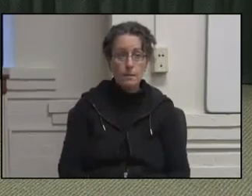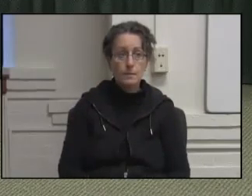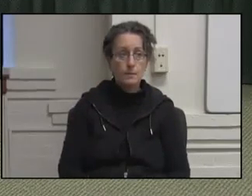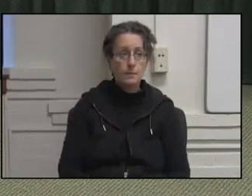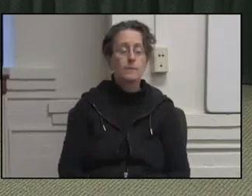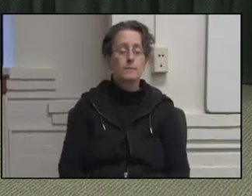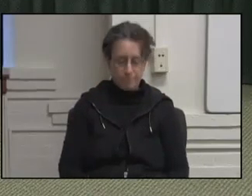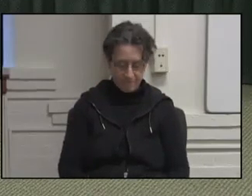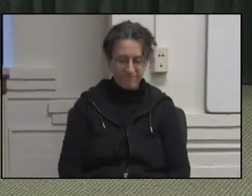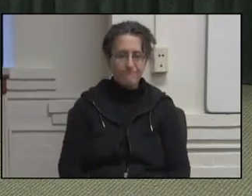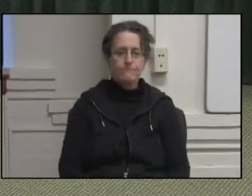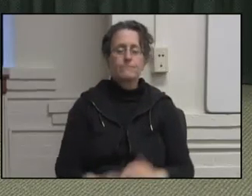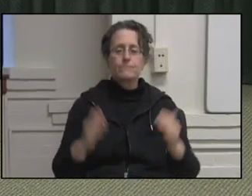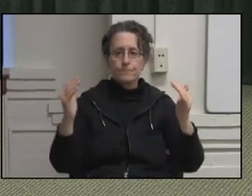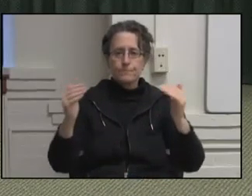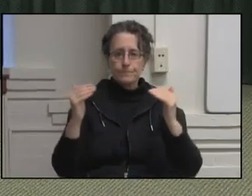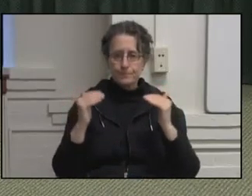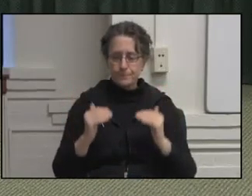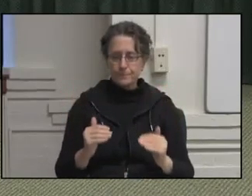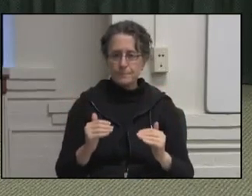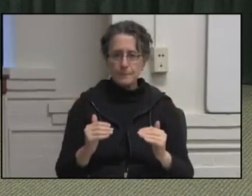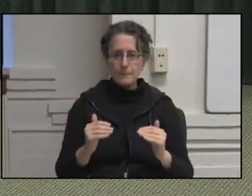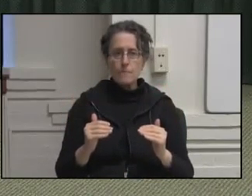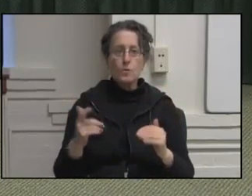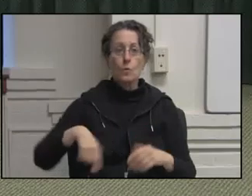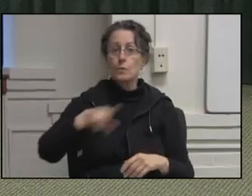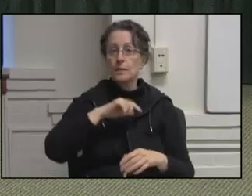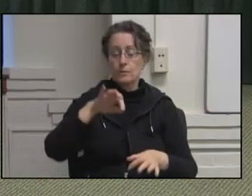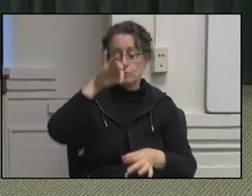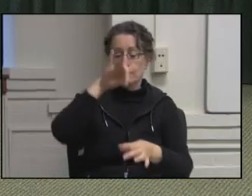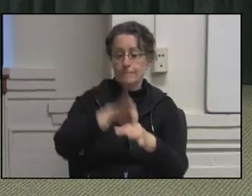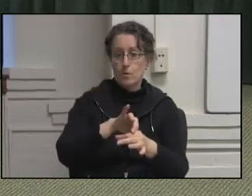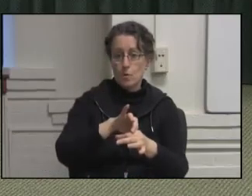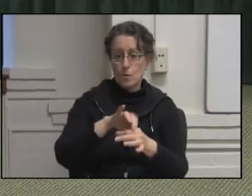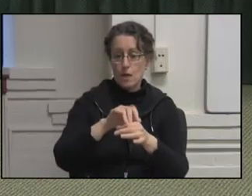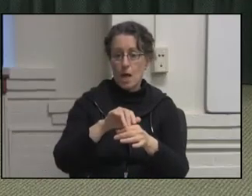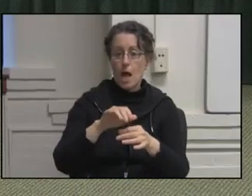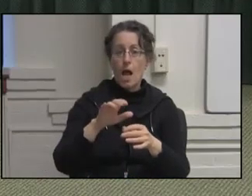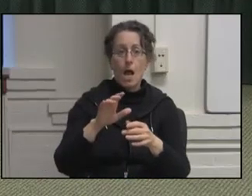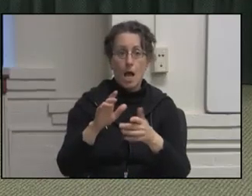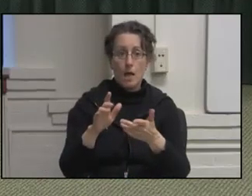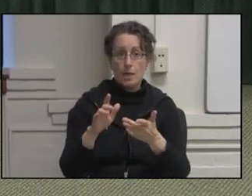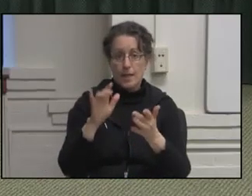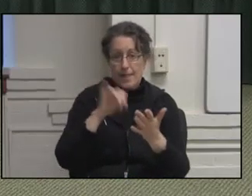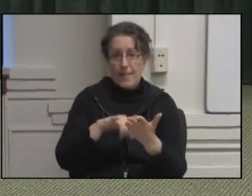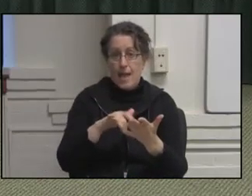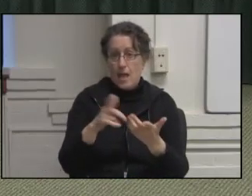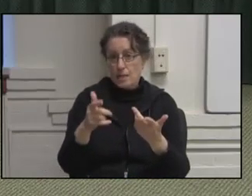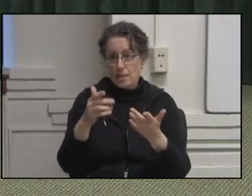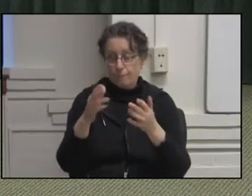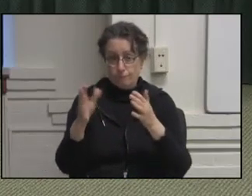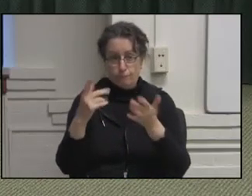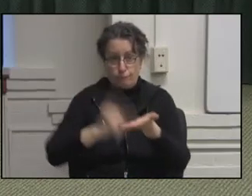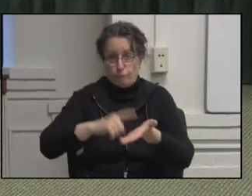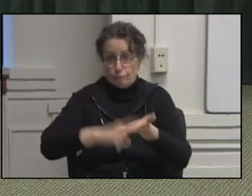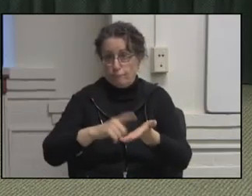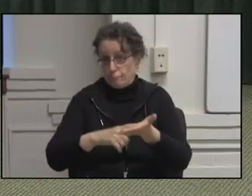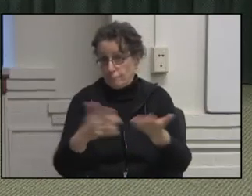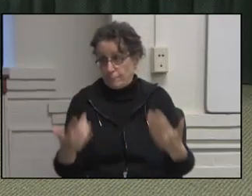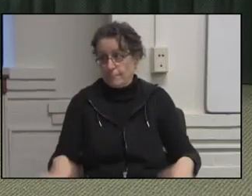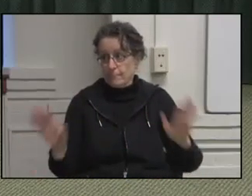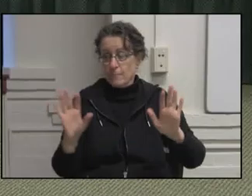So at this point, we are voting specifically on item C as it's presented. After we do this vote,